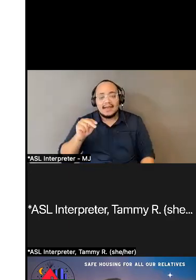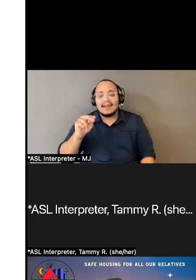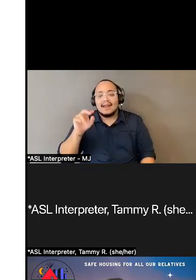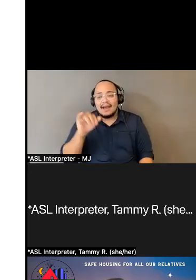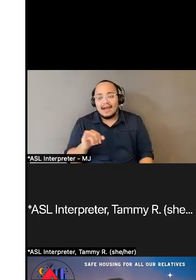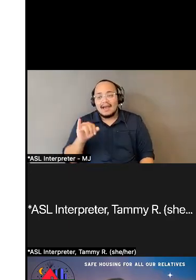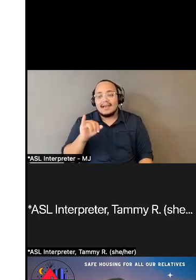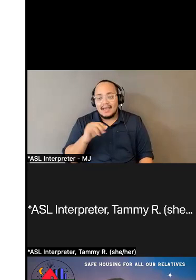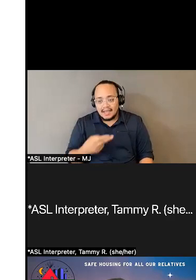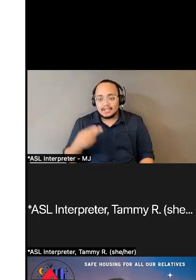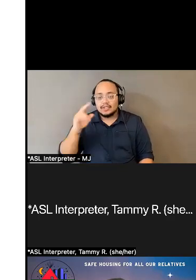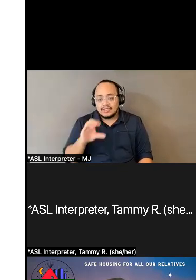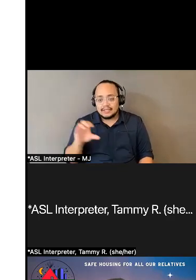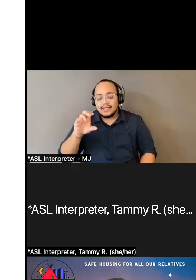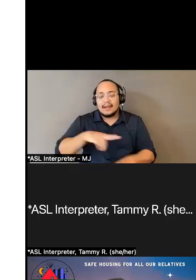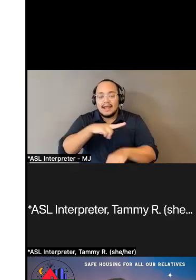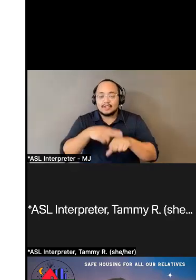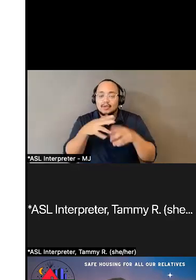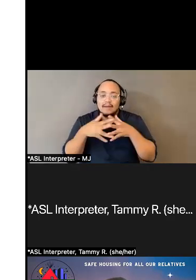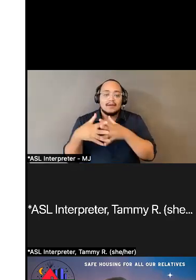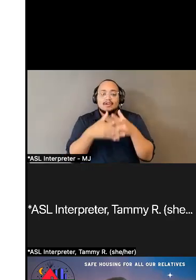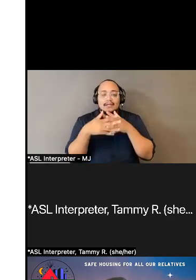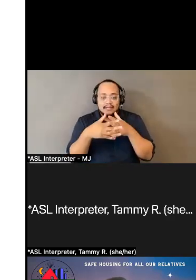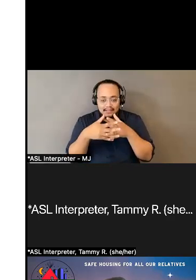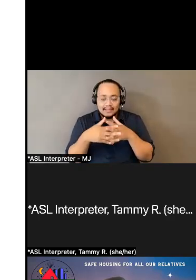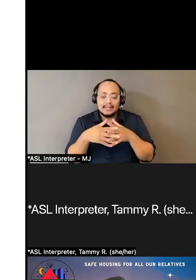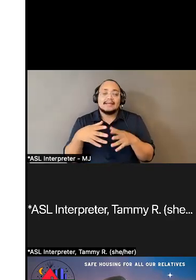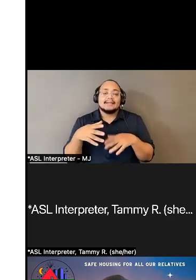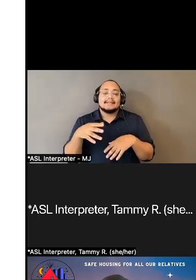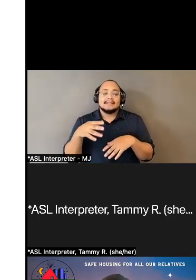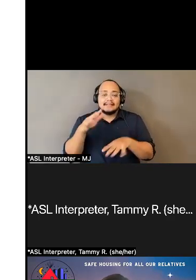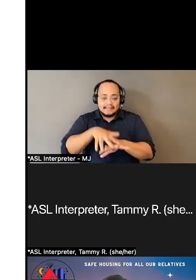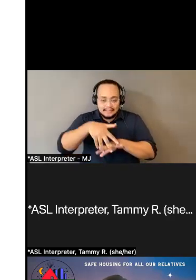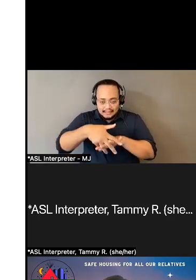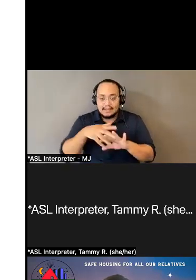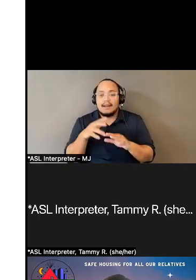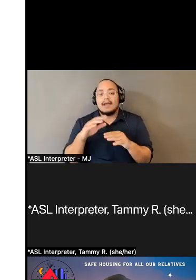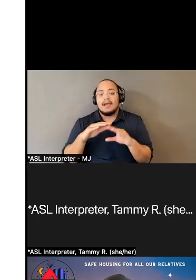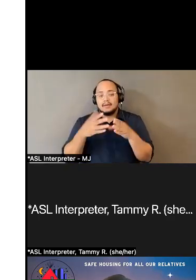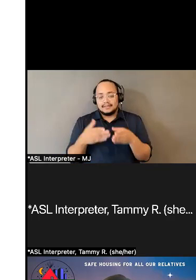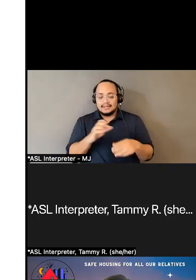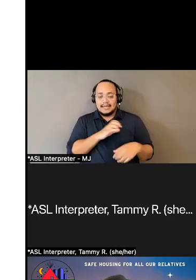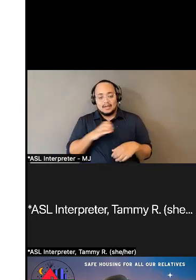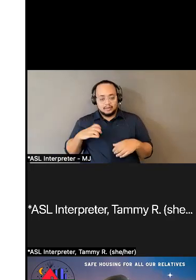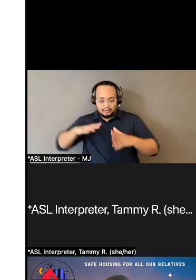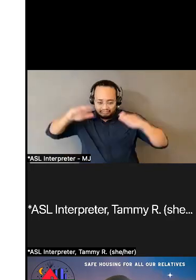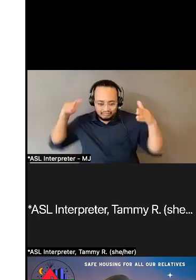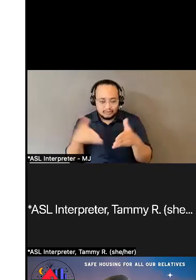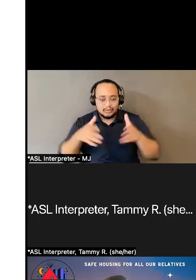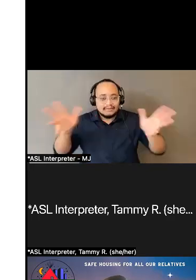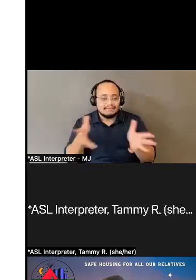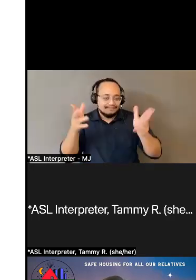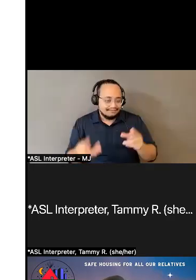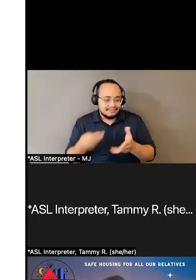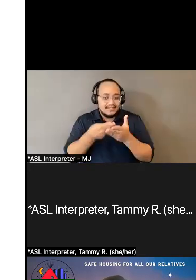which is the National American Indian Housing Council, really focuses a lot of effort there.